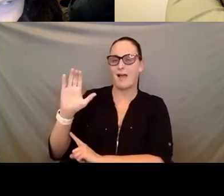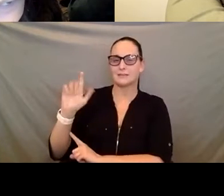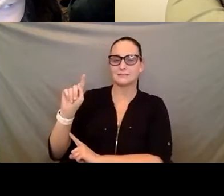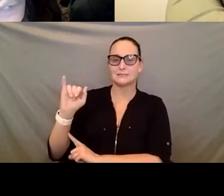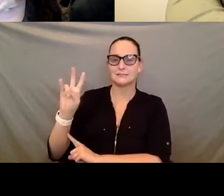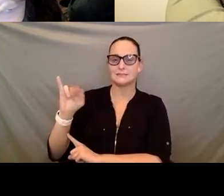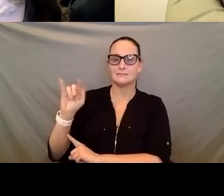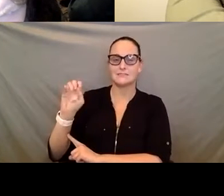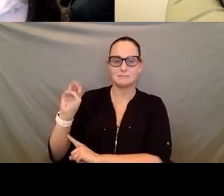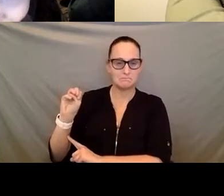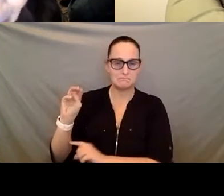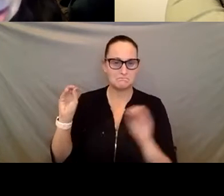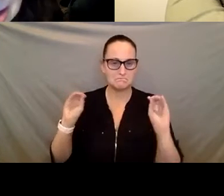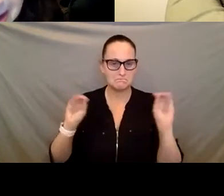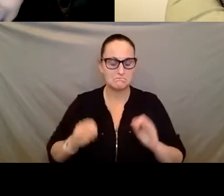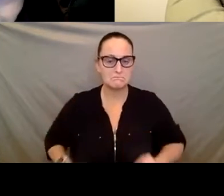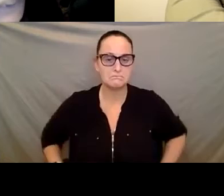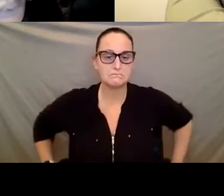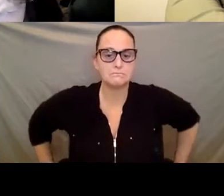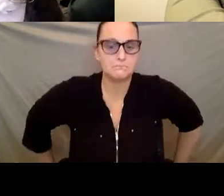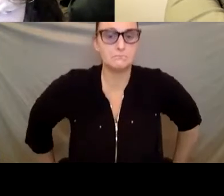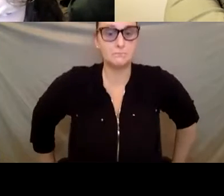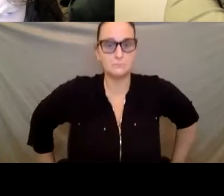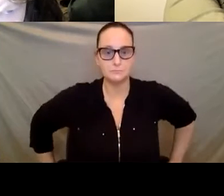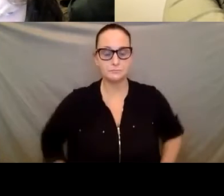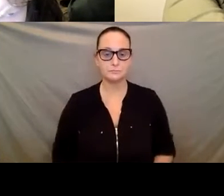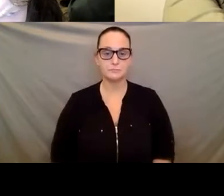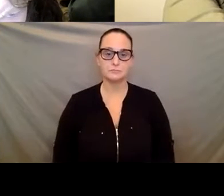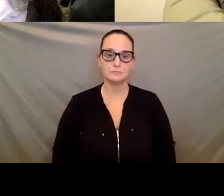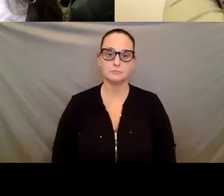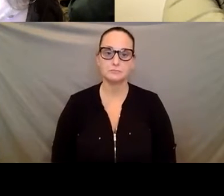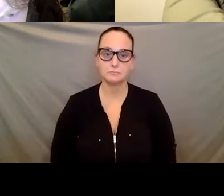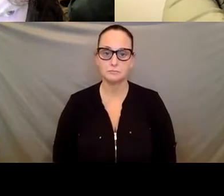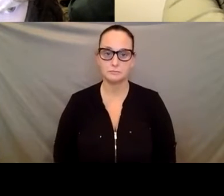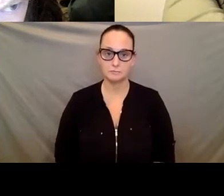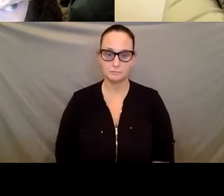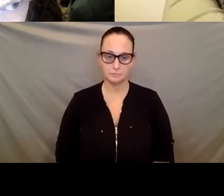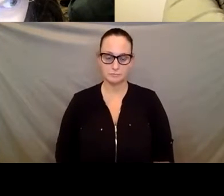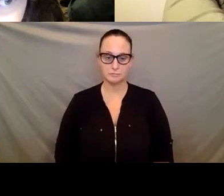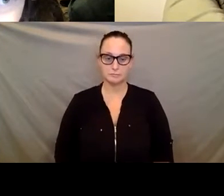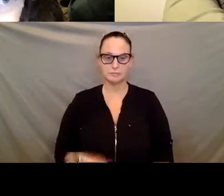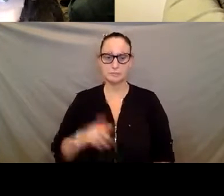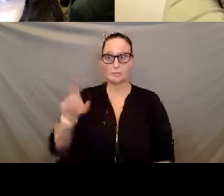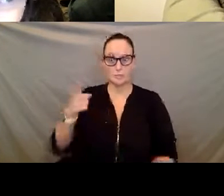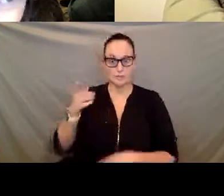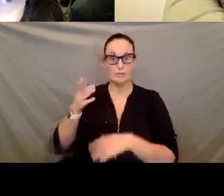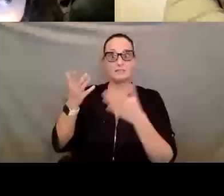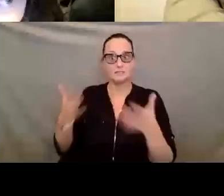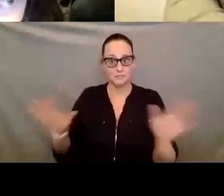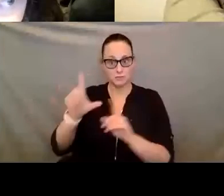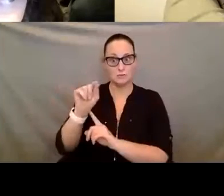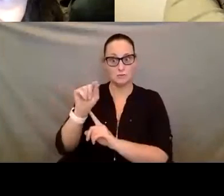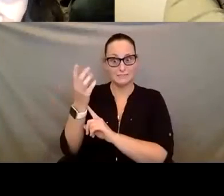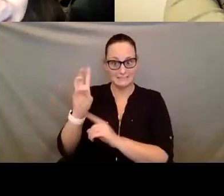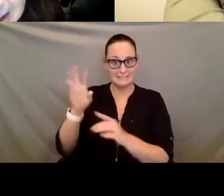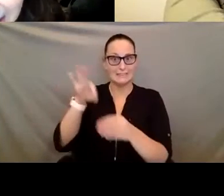the 2016 election that I reconsidered. It was only after the 2016 election